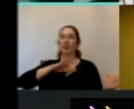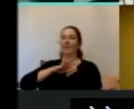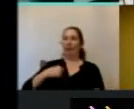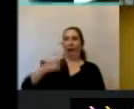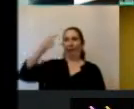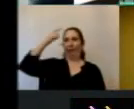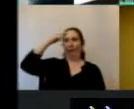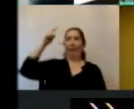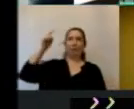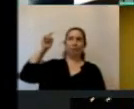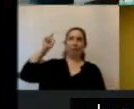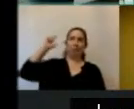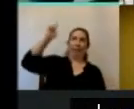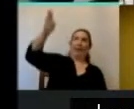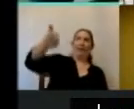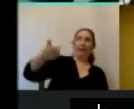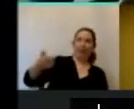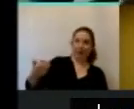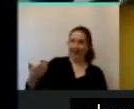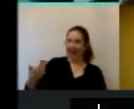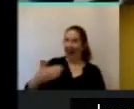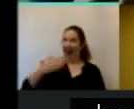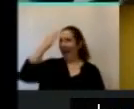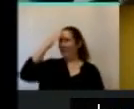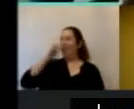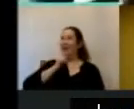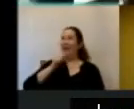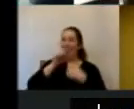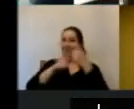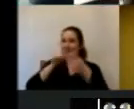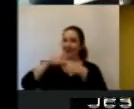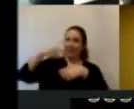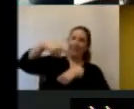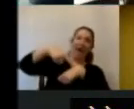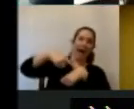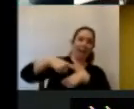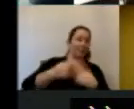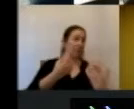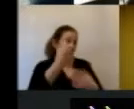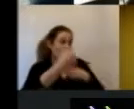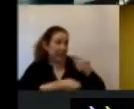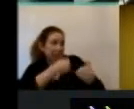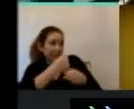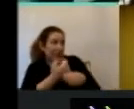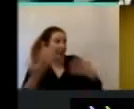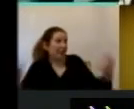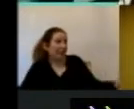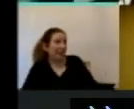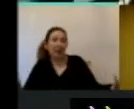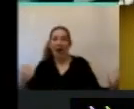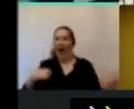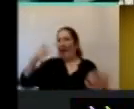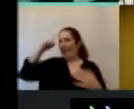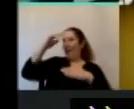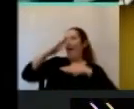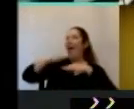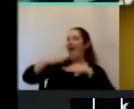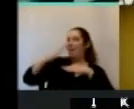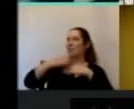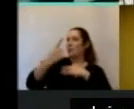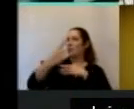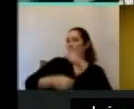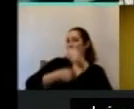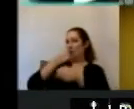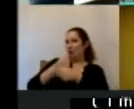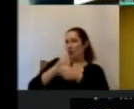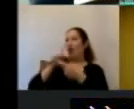will happen. Yes, it pops up on the news every once in a while, so. Yeah, that's exactly what they want to do. They want to keep it in the news.